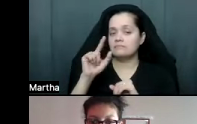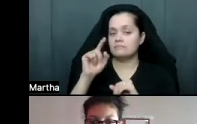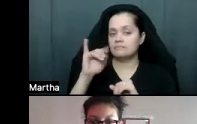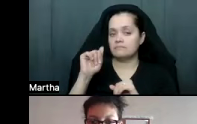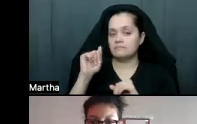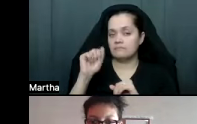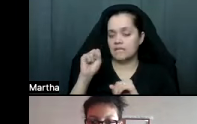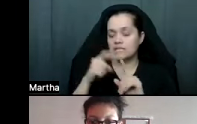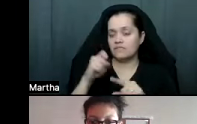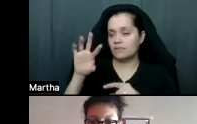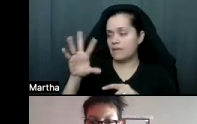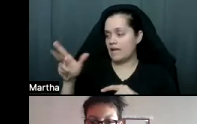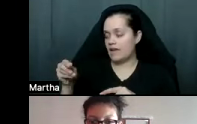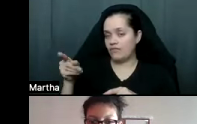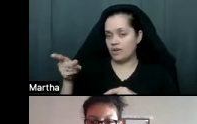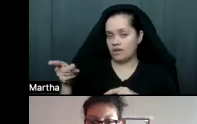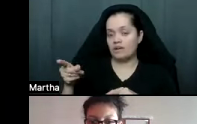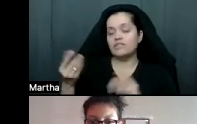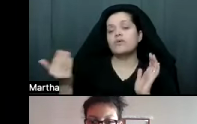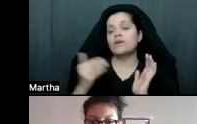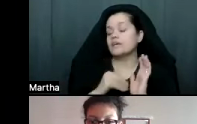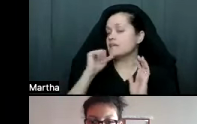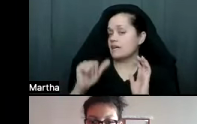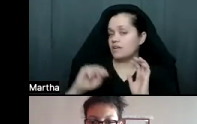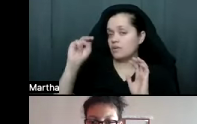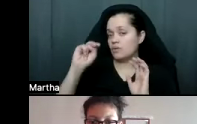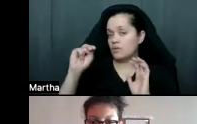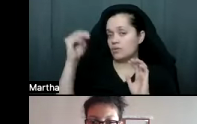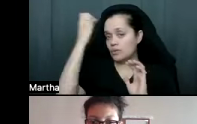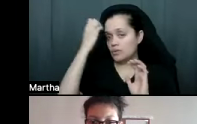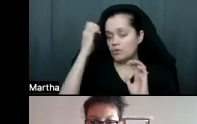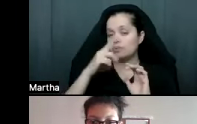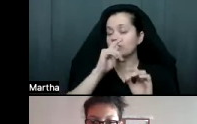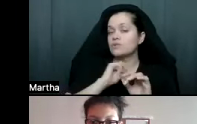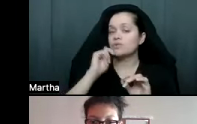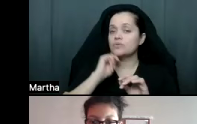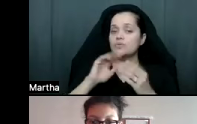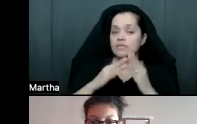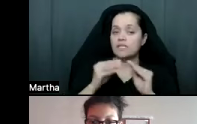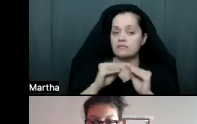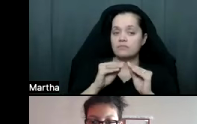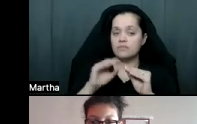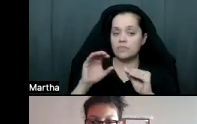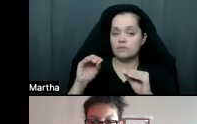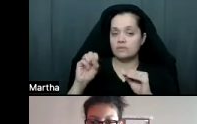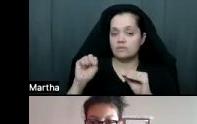from Africa, so again, not Northern Europe, the Twin Cities have more Somali migrants than any other